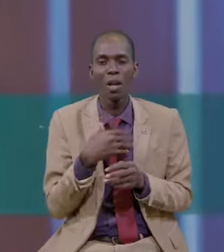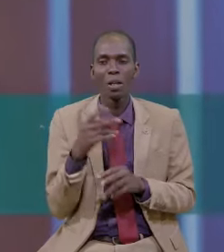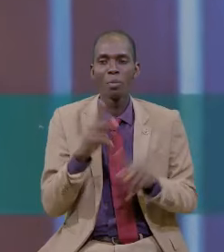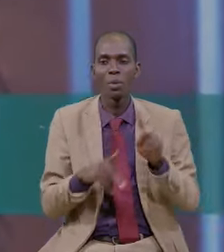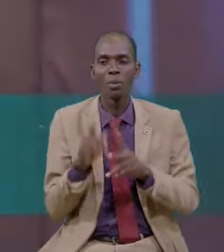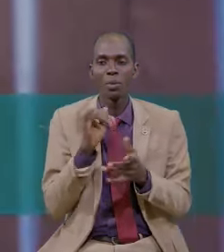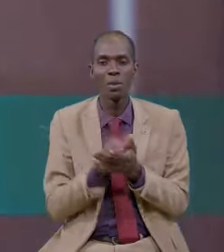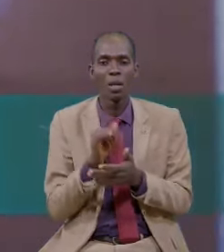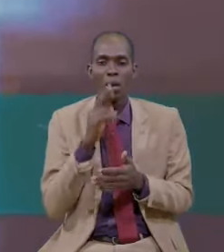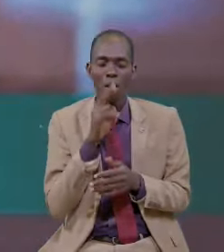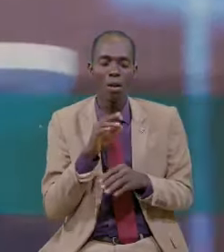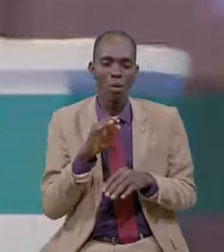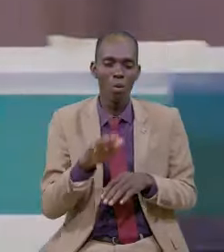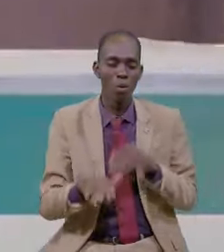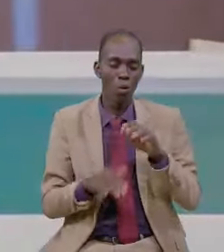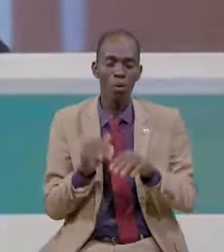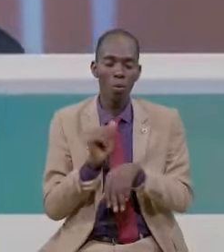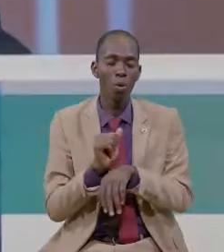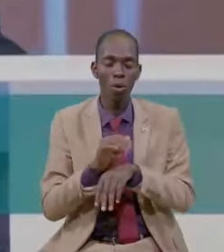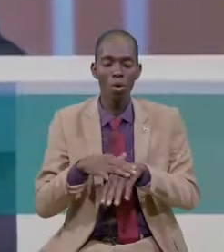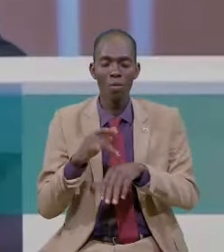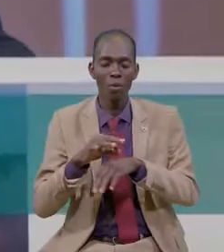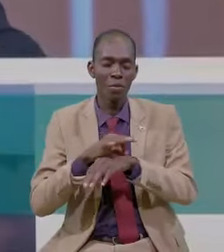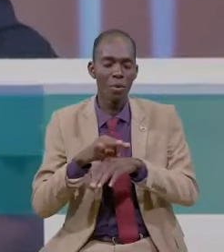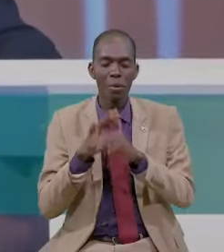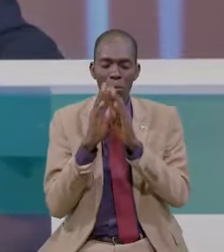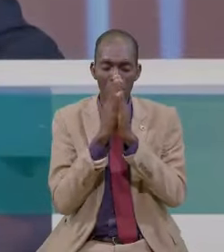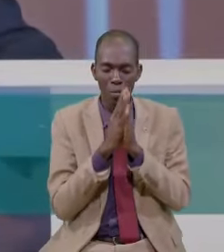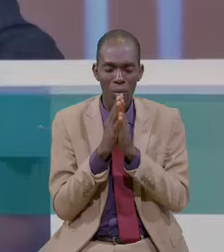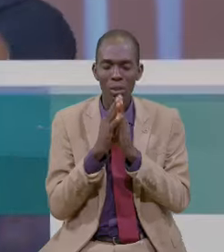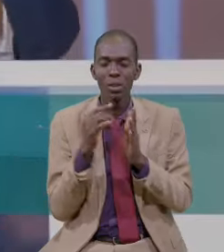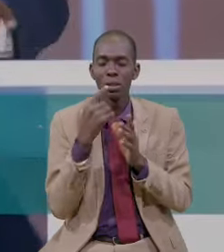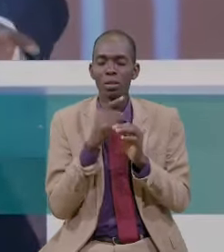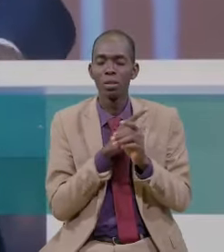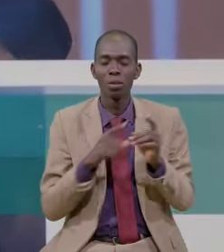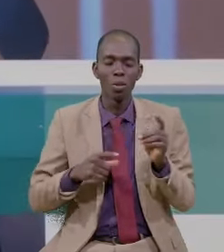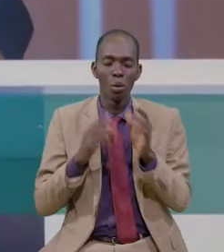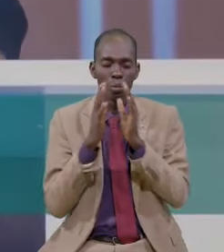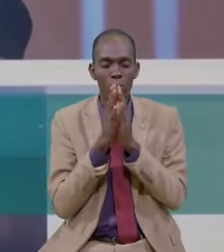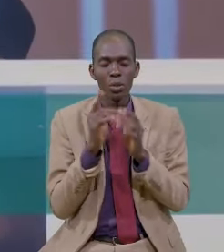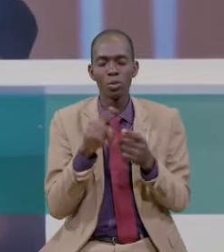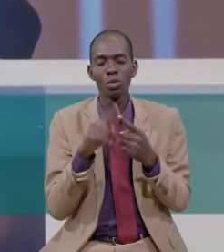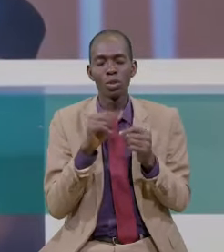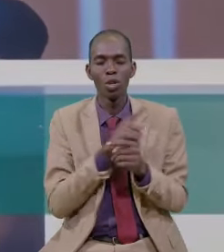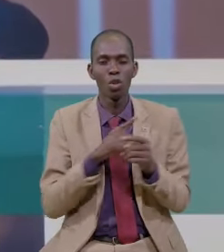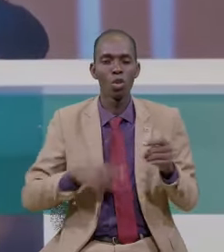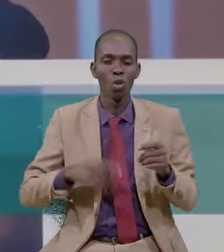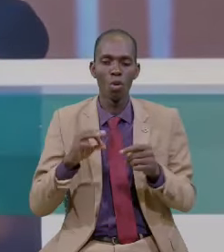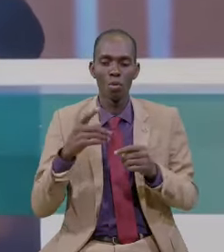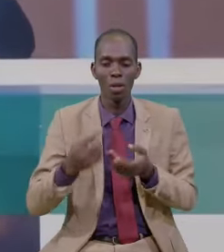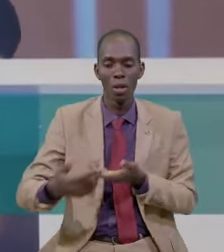on the field, they feel, pray ye the Lord of the harvest that he will